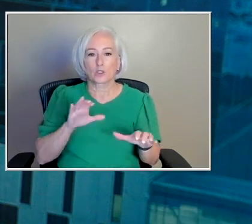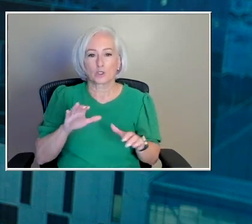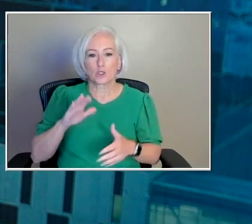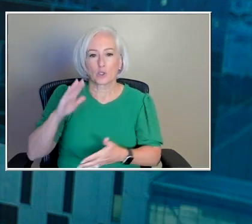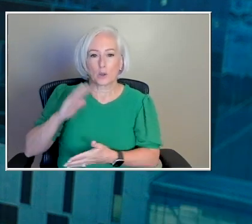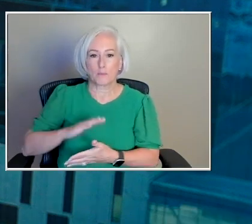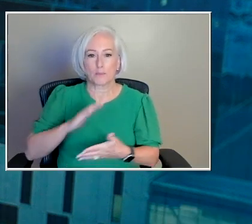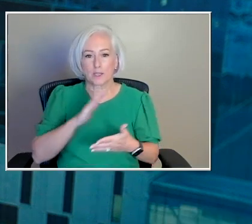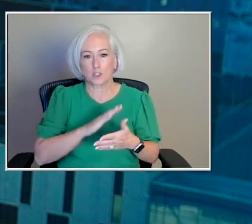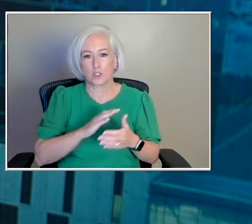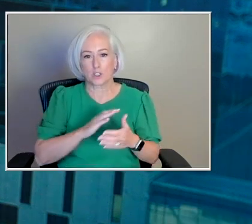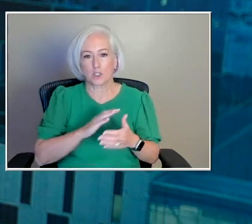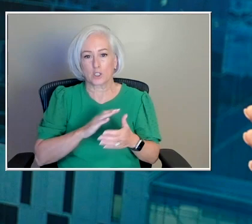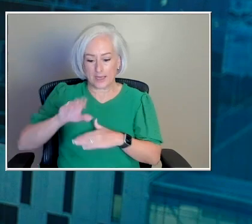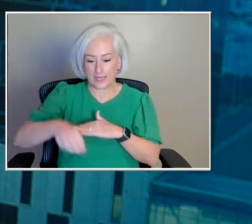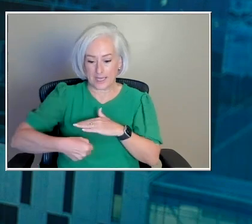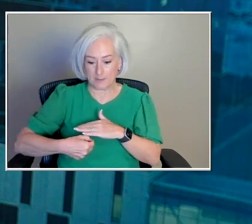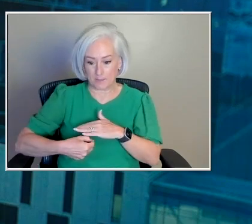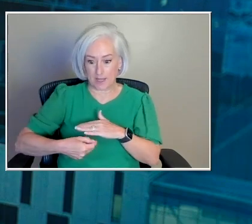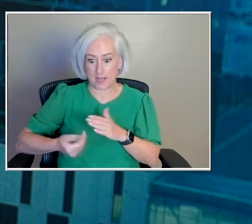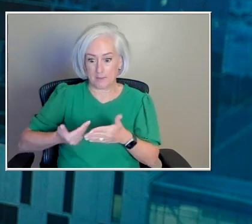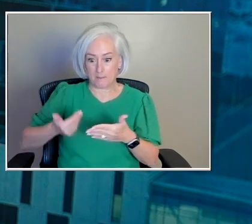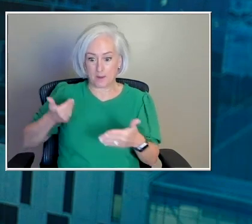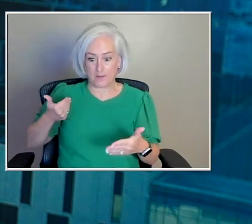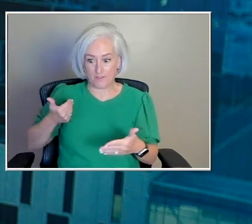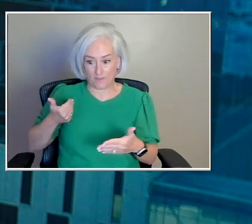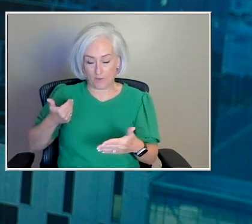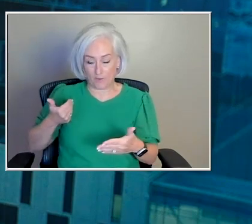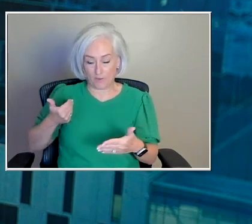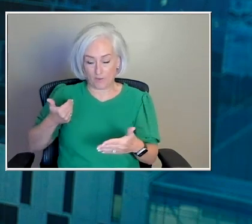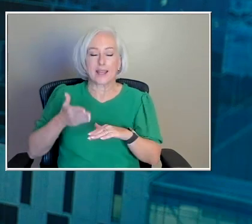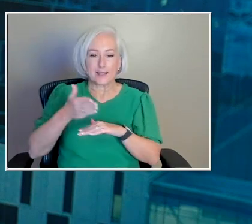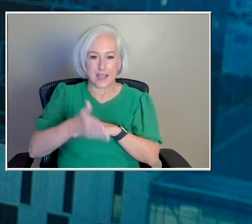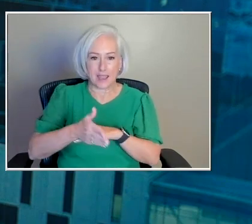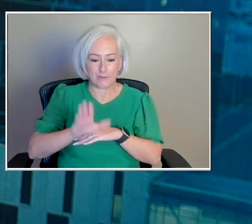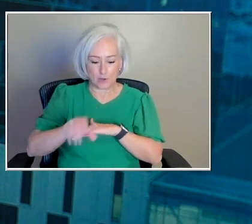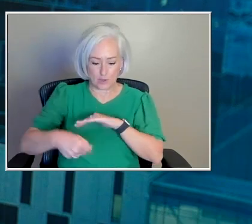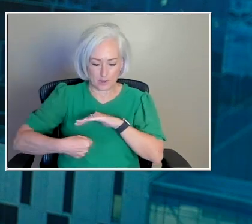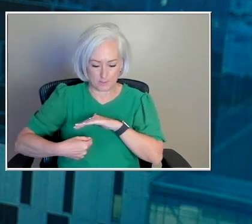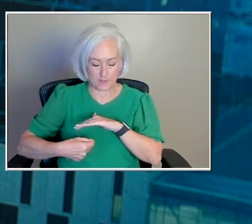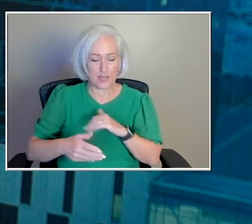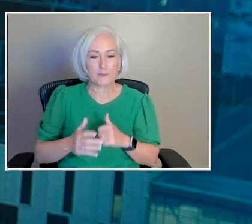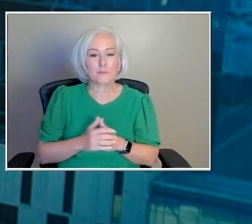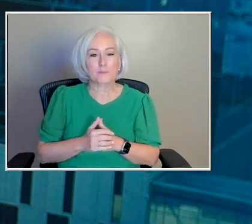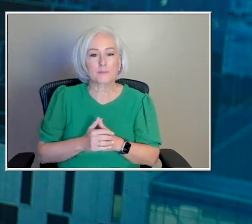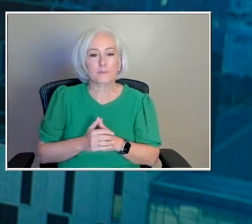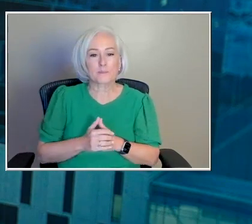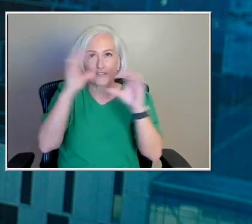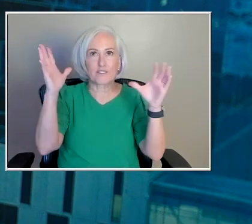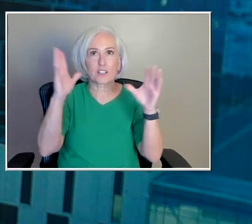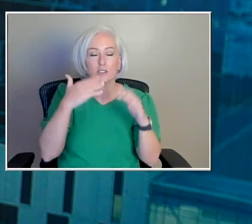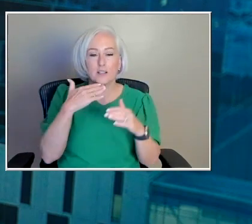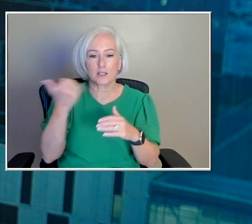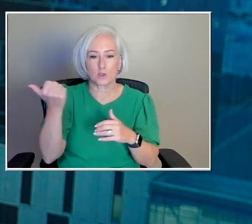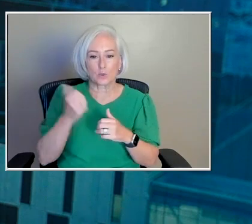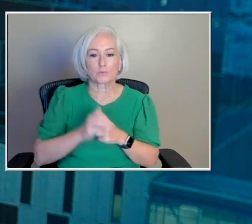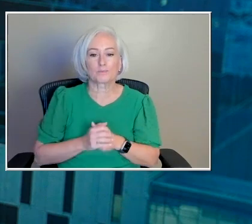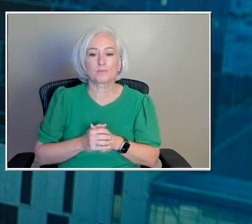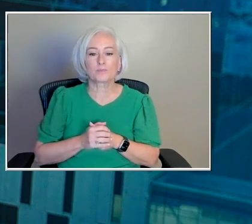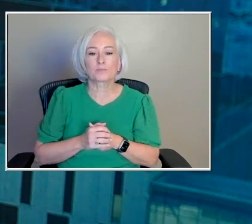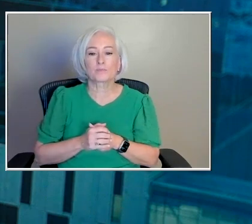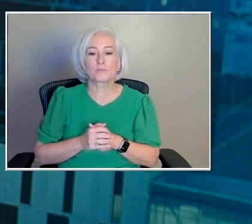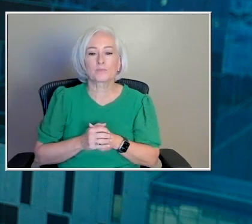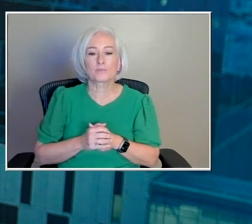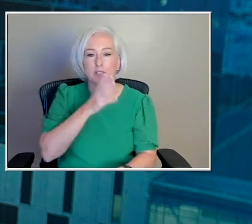out, and they'll be able to visualize it very well. You know, the interesting thing is I've actually had a few women that had smaller